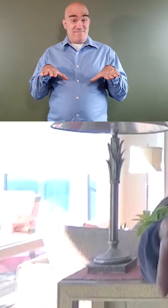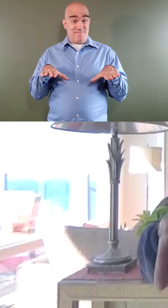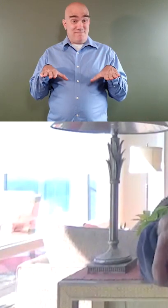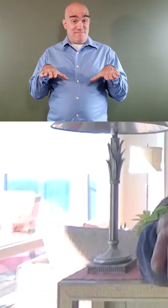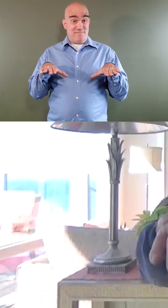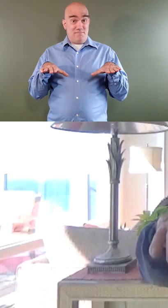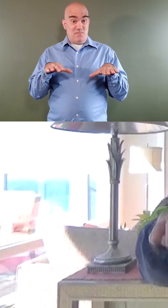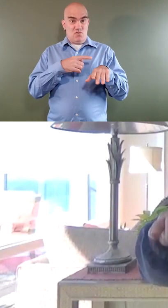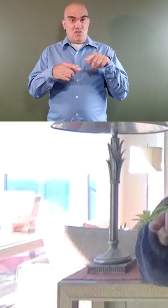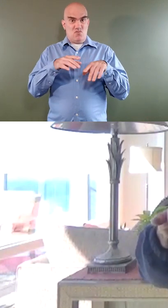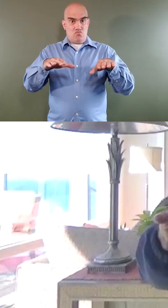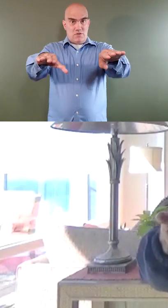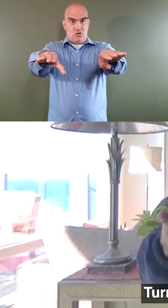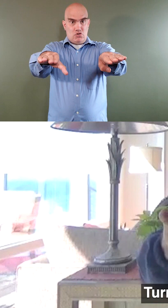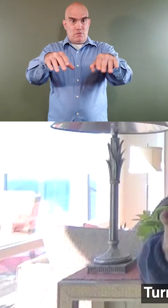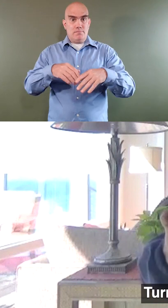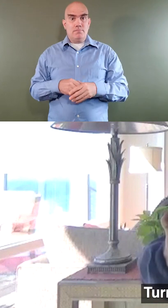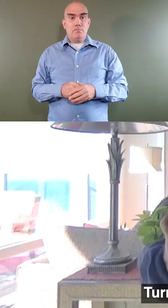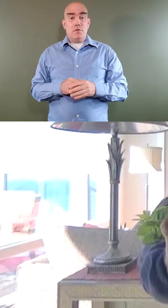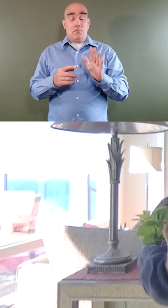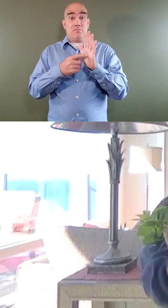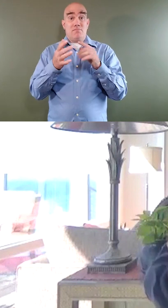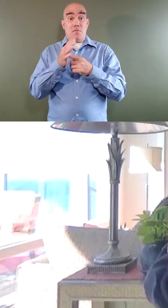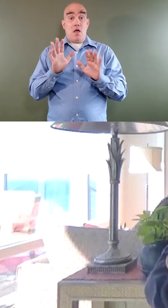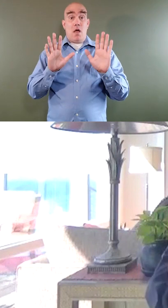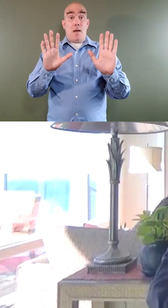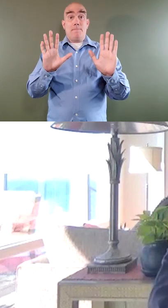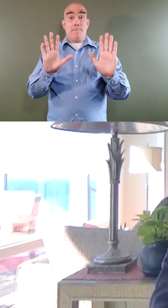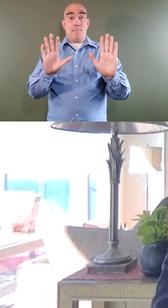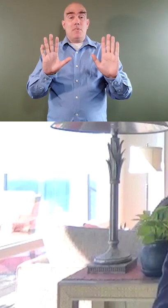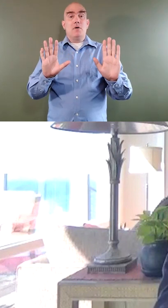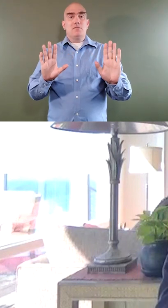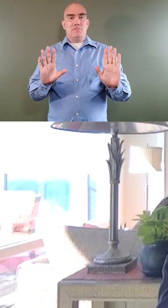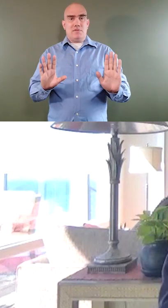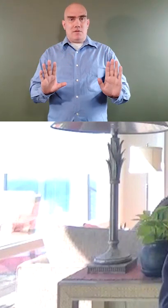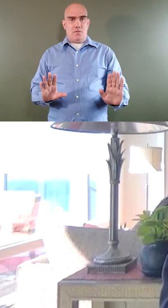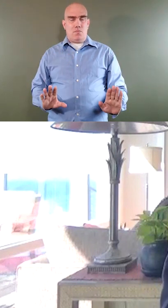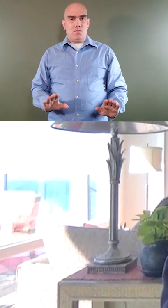outstretched. Turn the palms facing up and push.